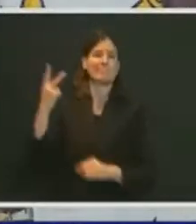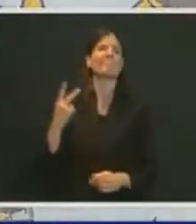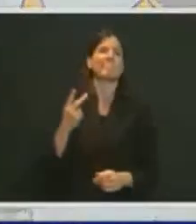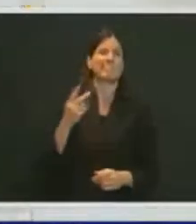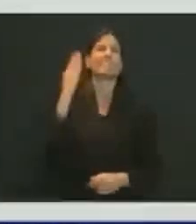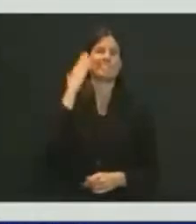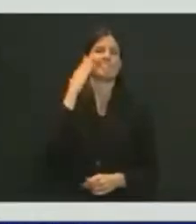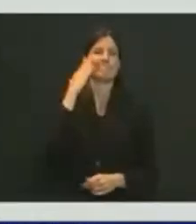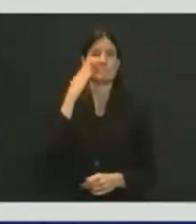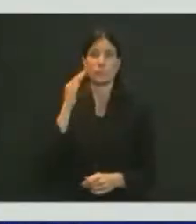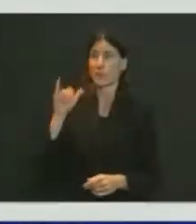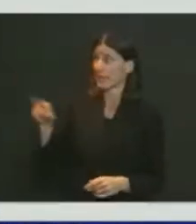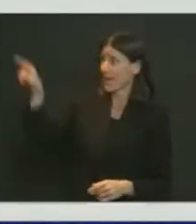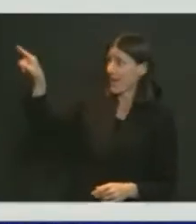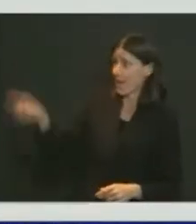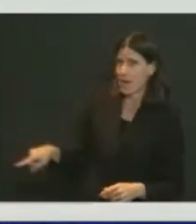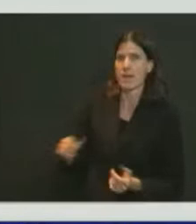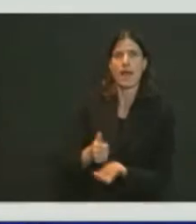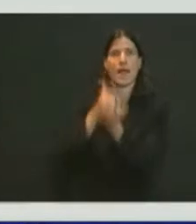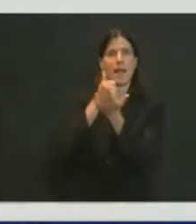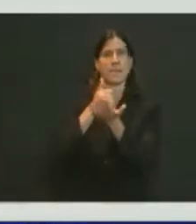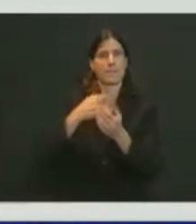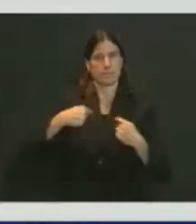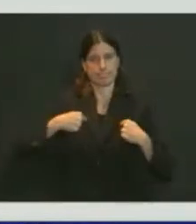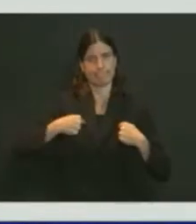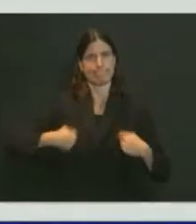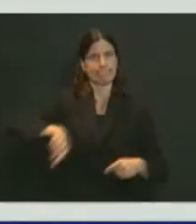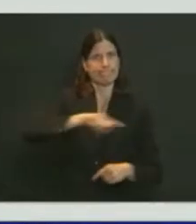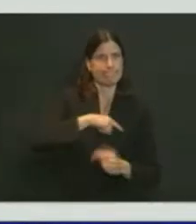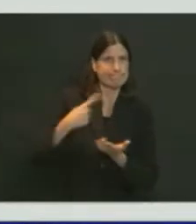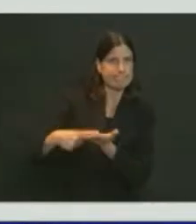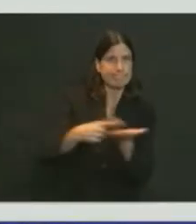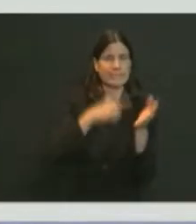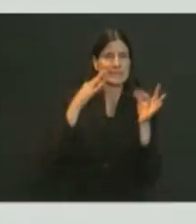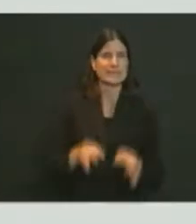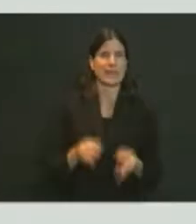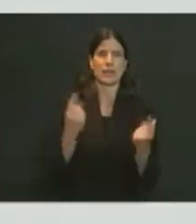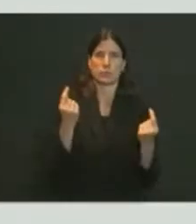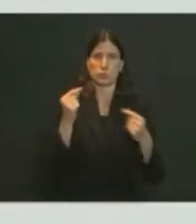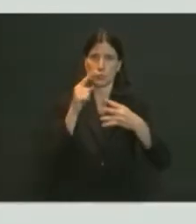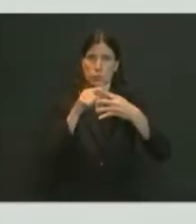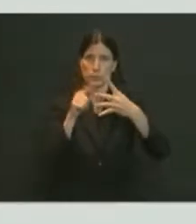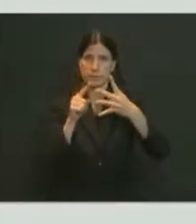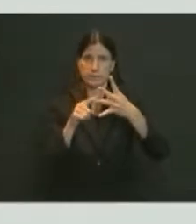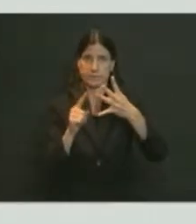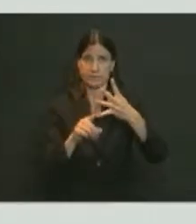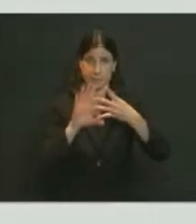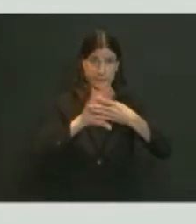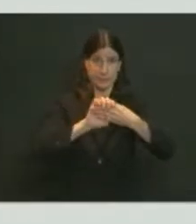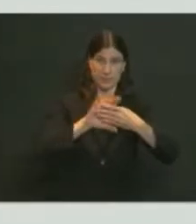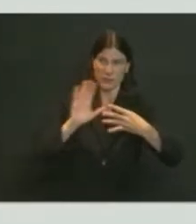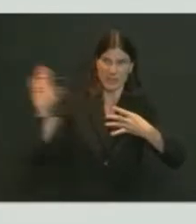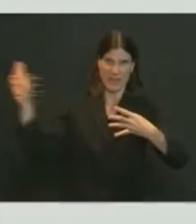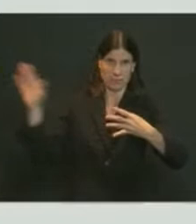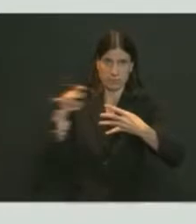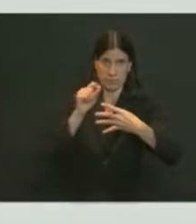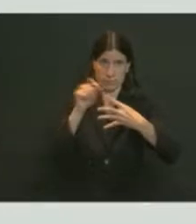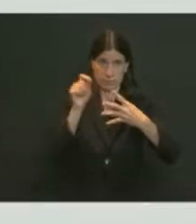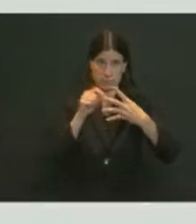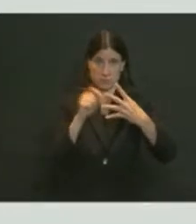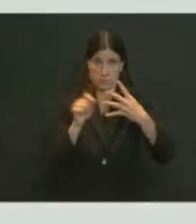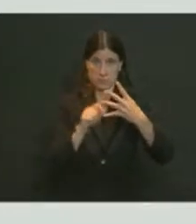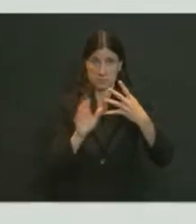systems. Are we where we need to be with testing? Are we testing people in the inner city? Are we testing